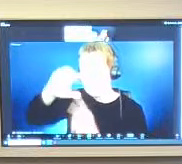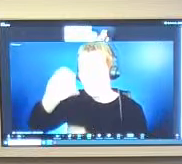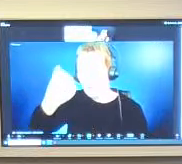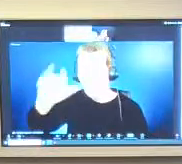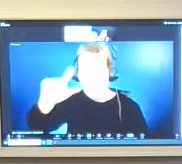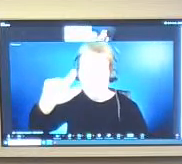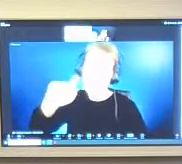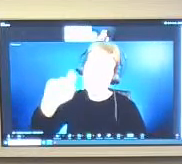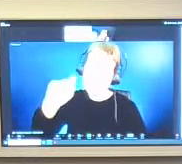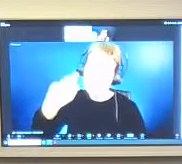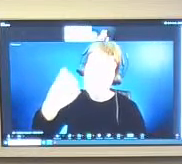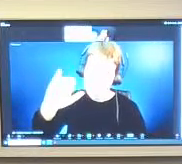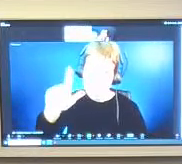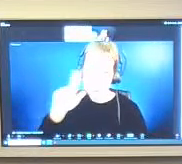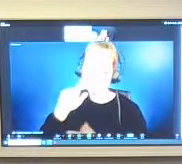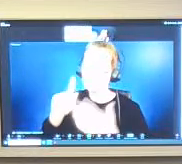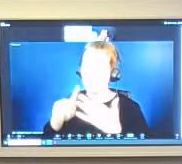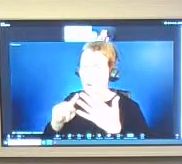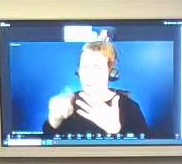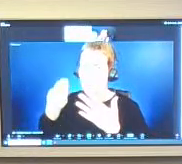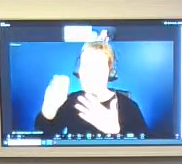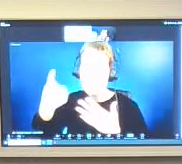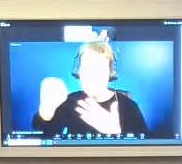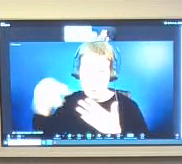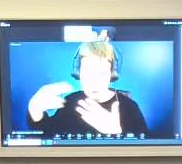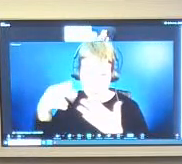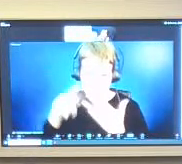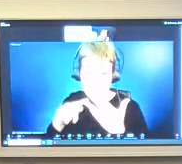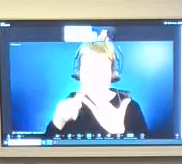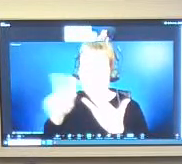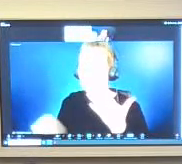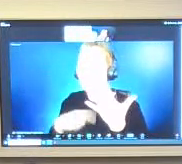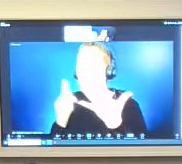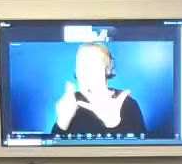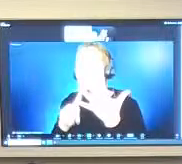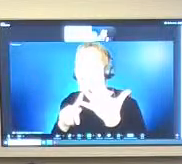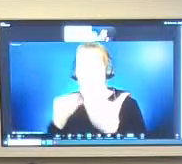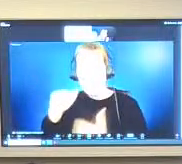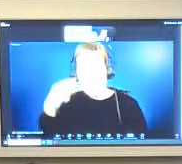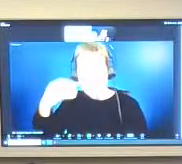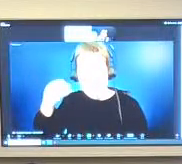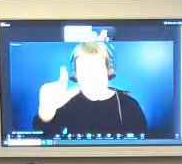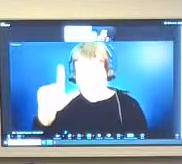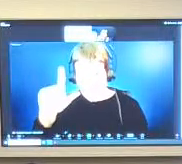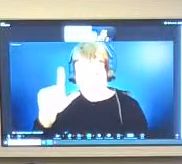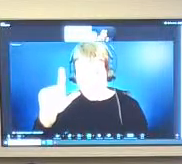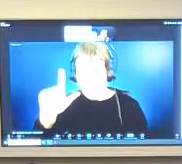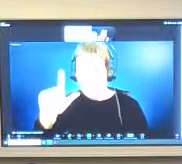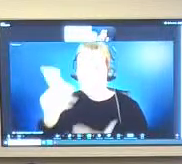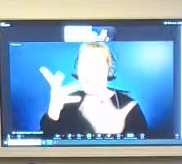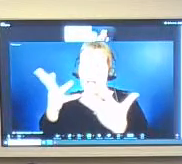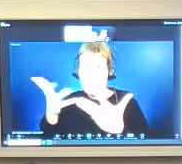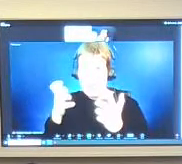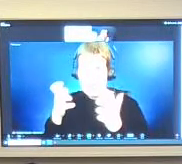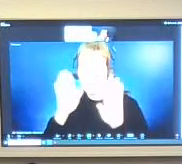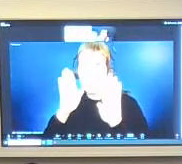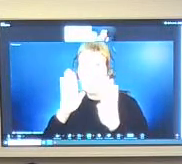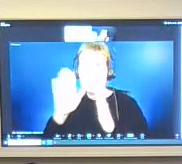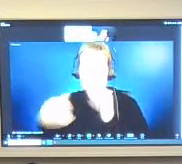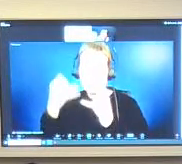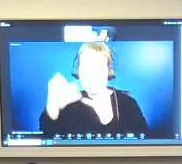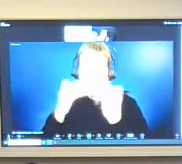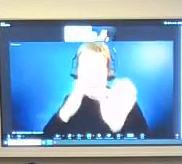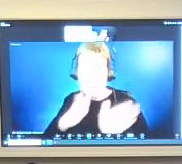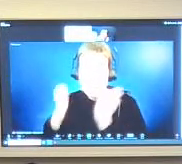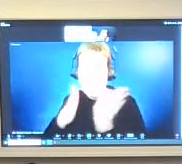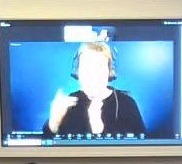that for March. Also, April, I'd like to finish up the planning for July, because it always takes longer